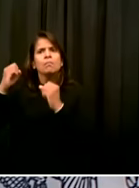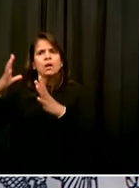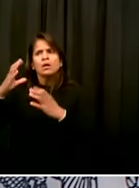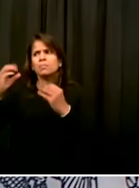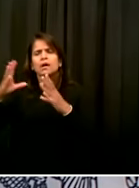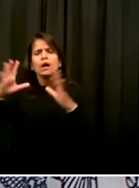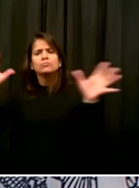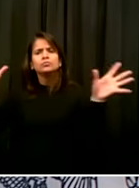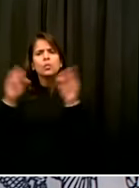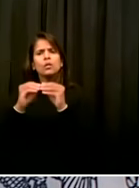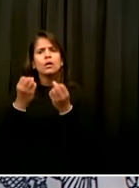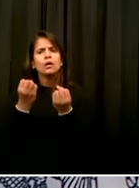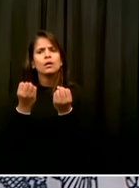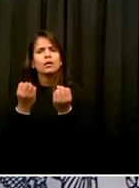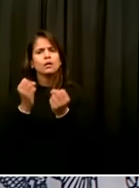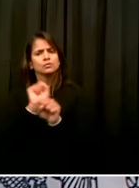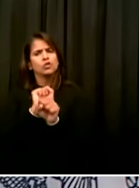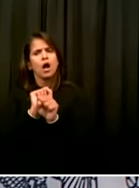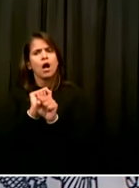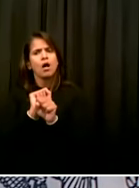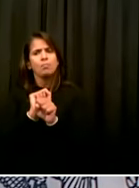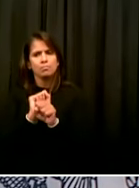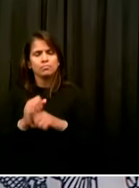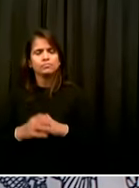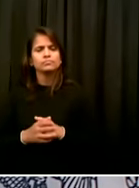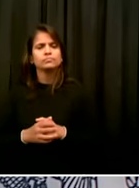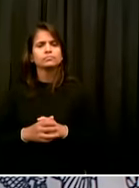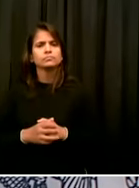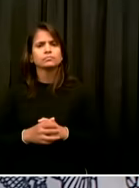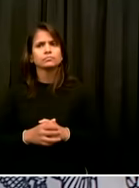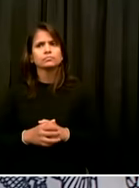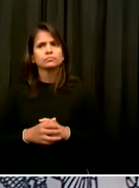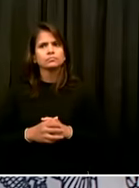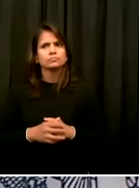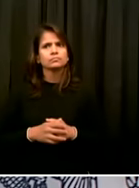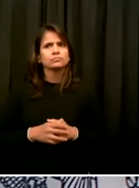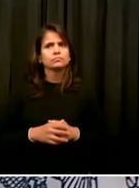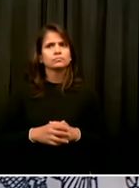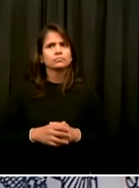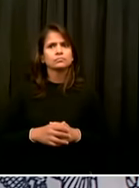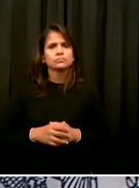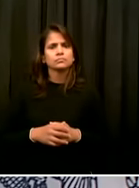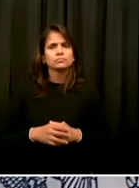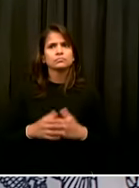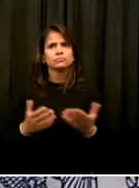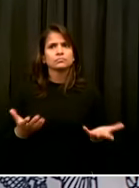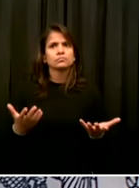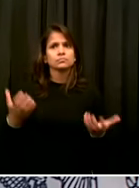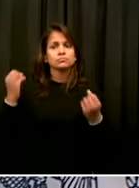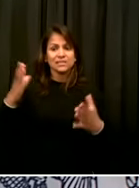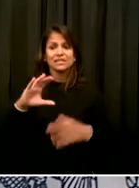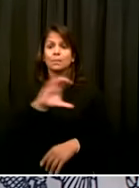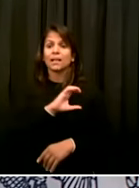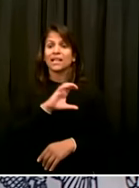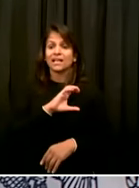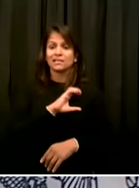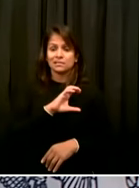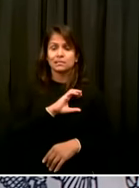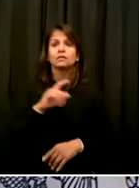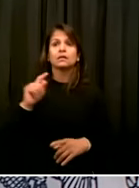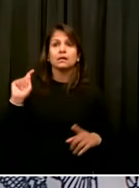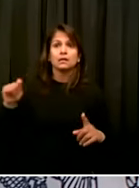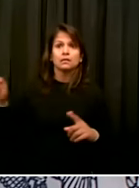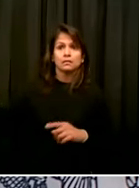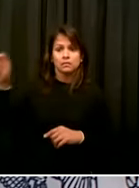retirements. There are thousands, literally, of police officers who have either requested or have